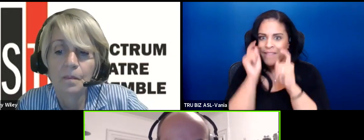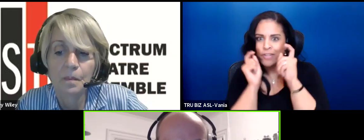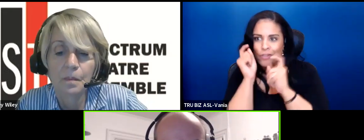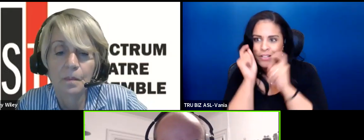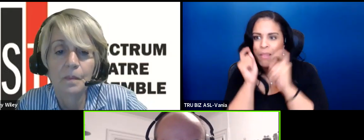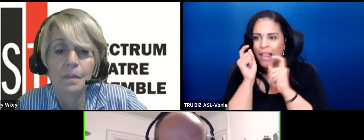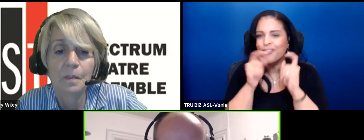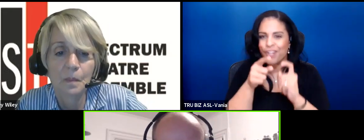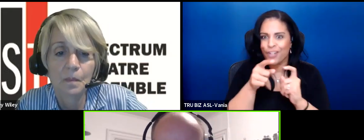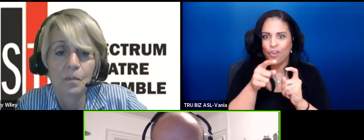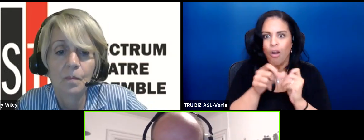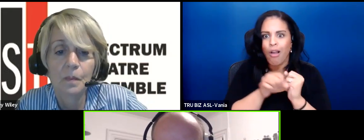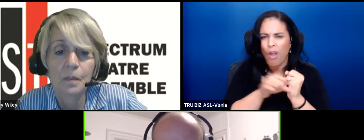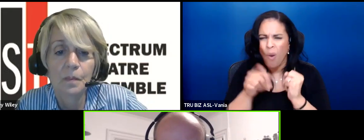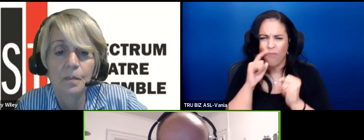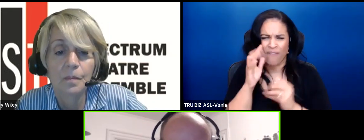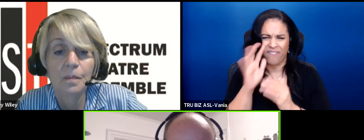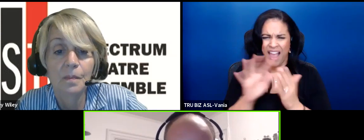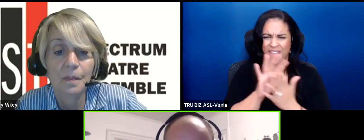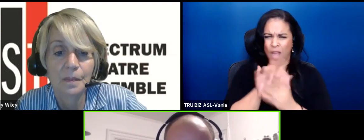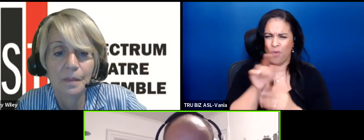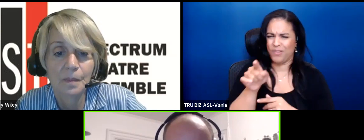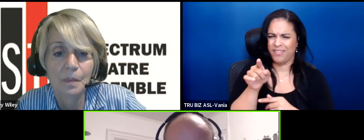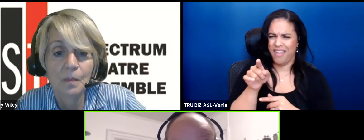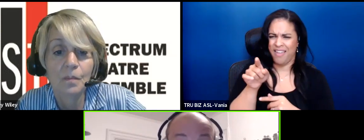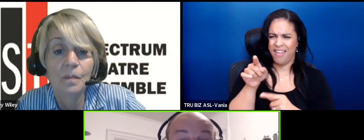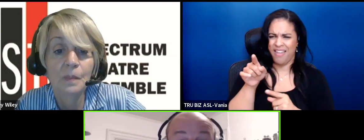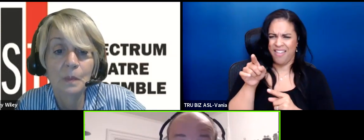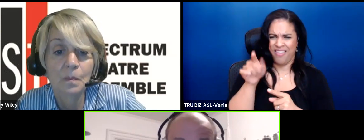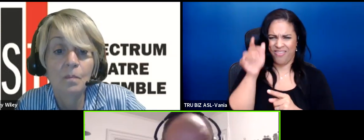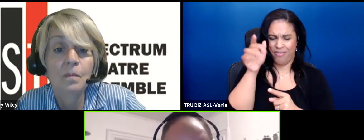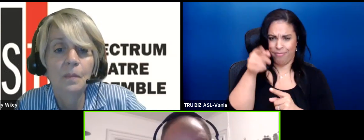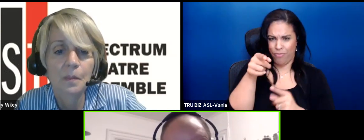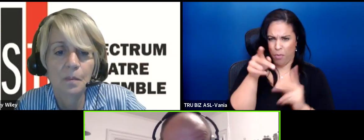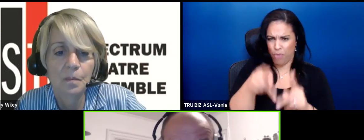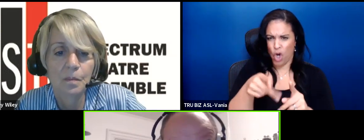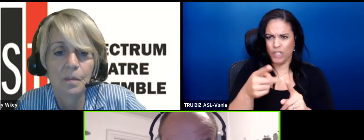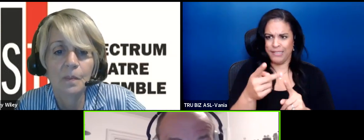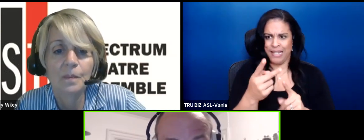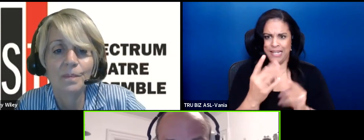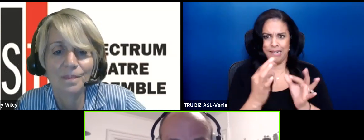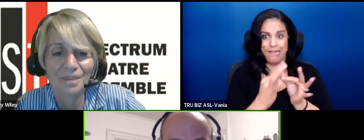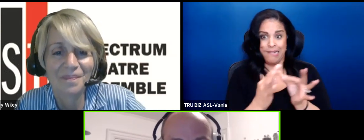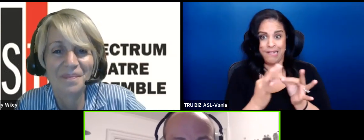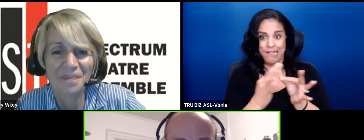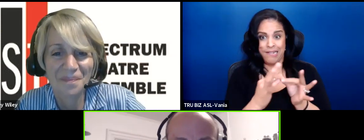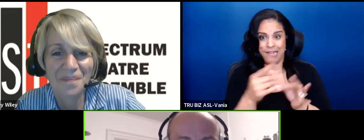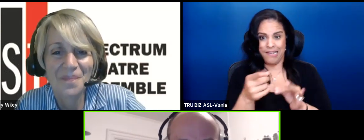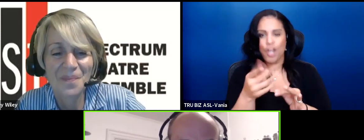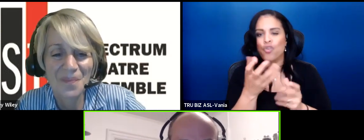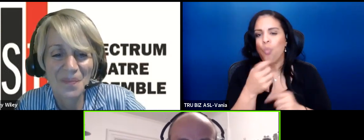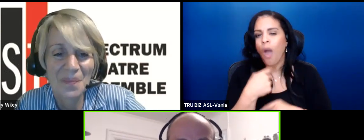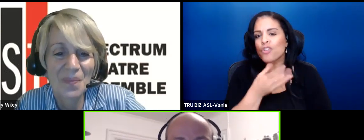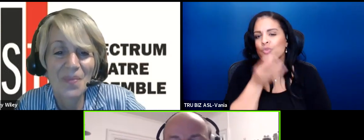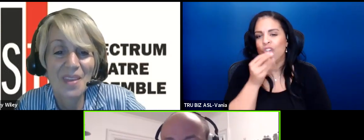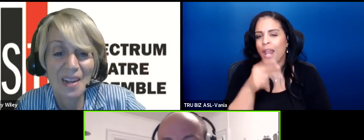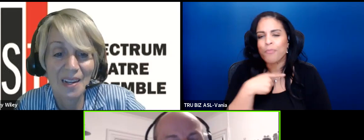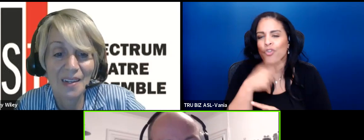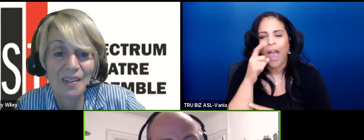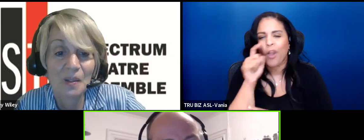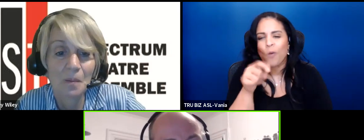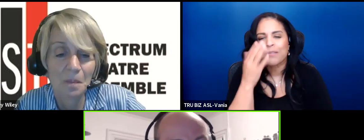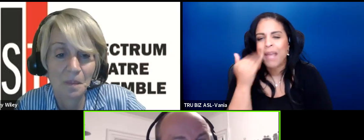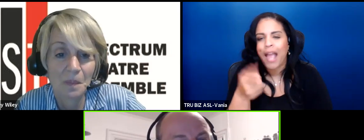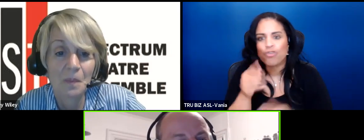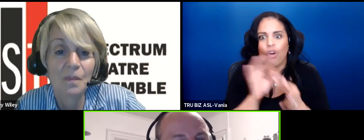on for five hours and the person you're talking to is trying to send you signals with their face that they really want you to shut up and you're just not picking up on that because you're just like so into what